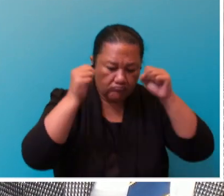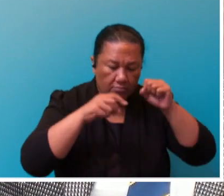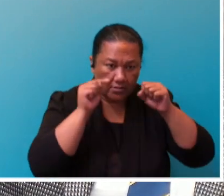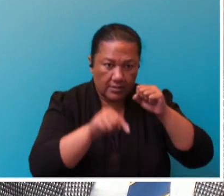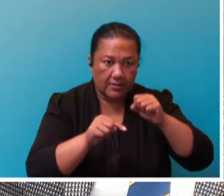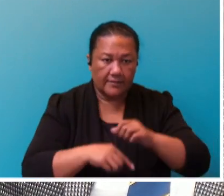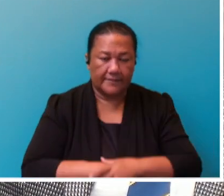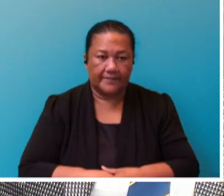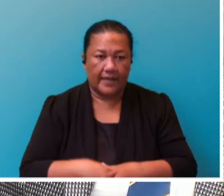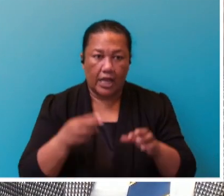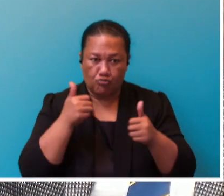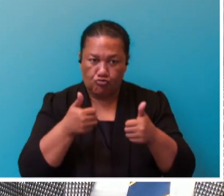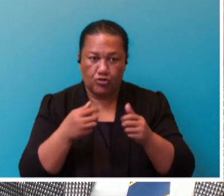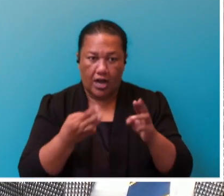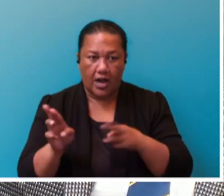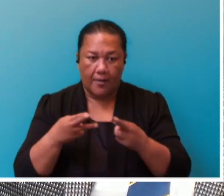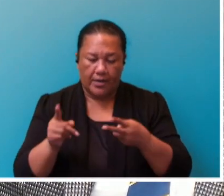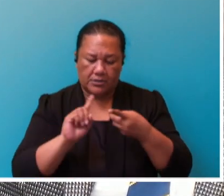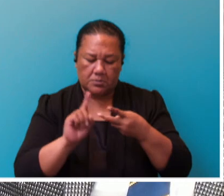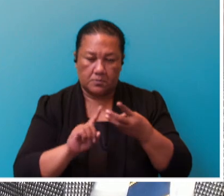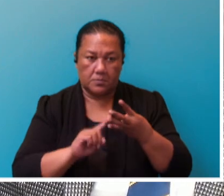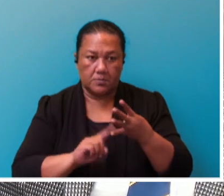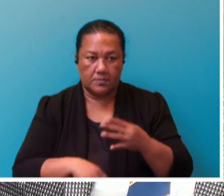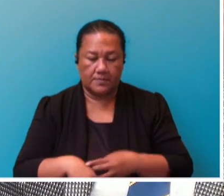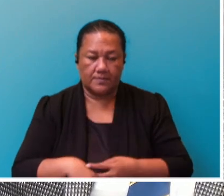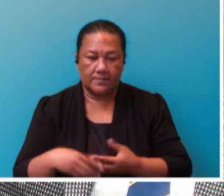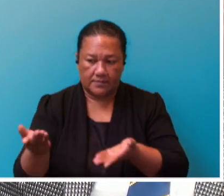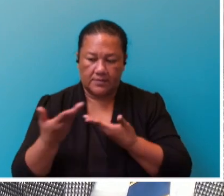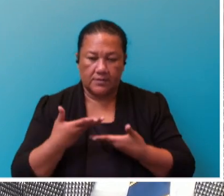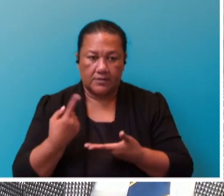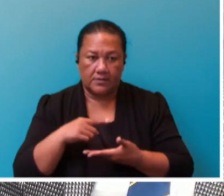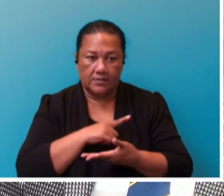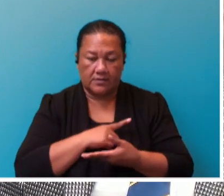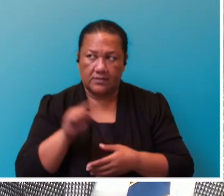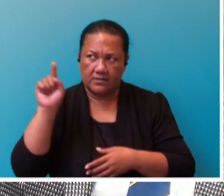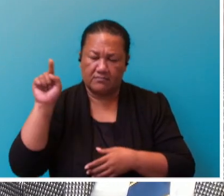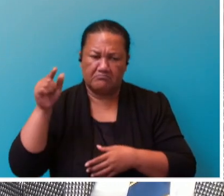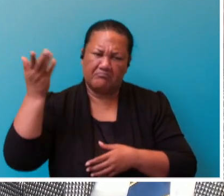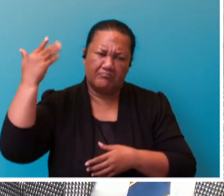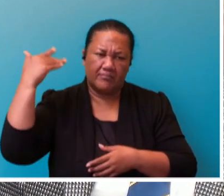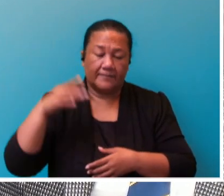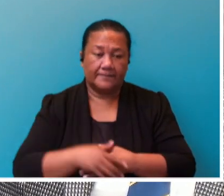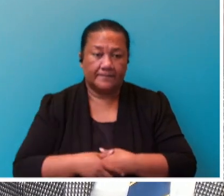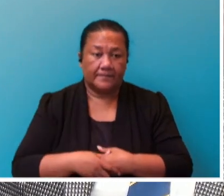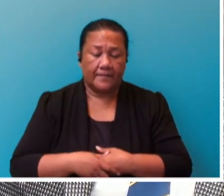and some good recommendations came at that time. We actually got through the government